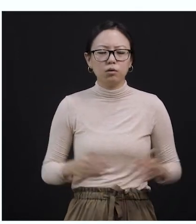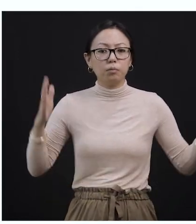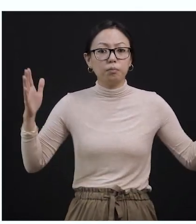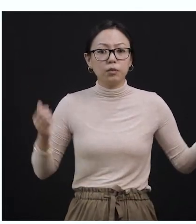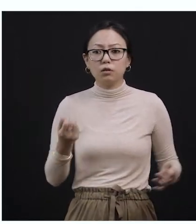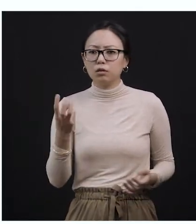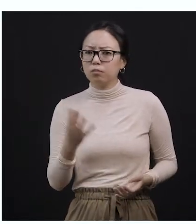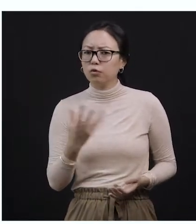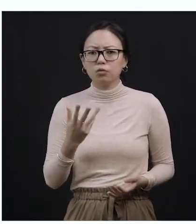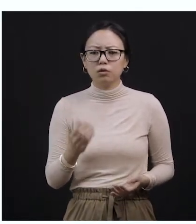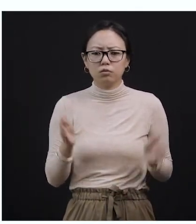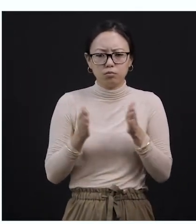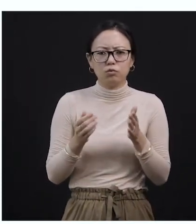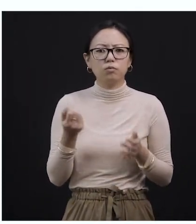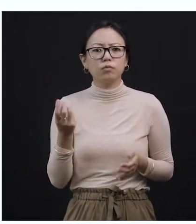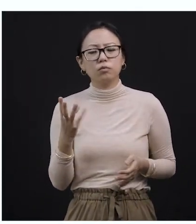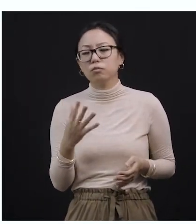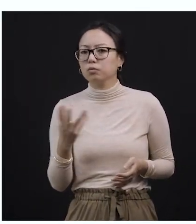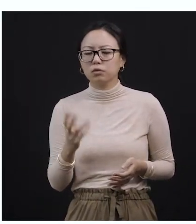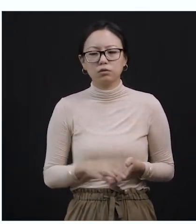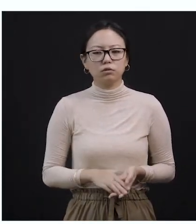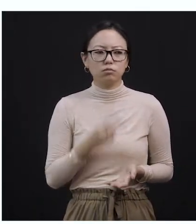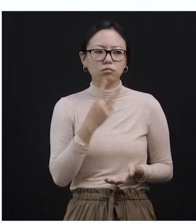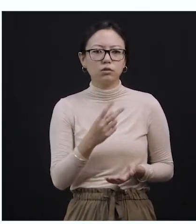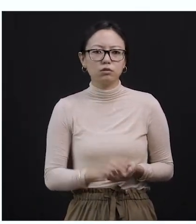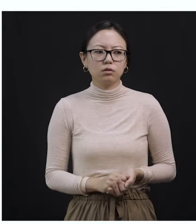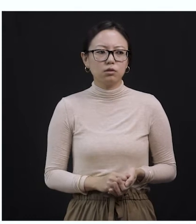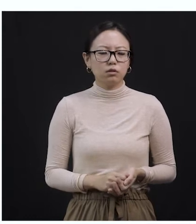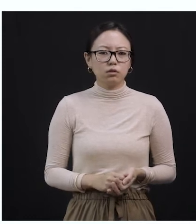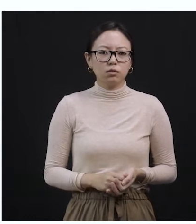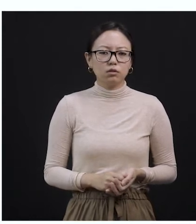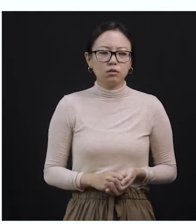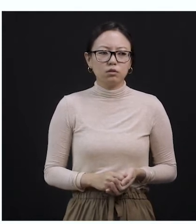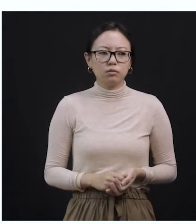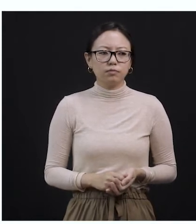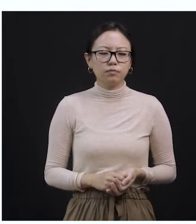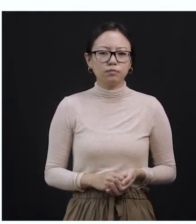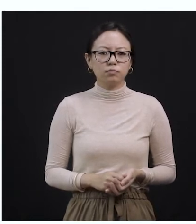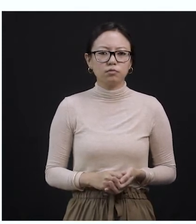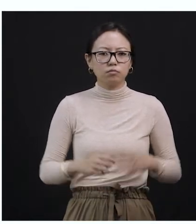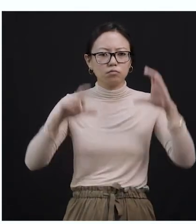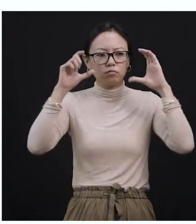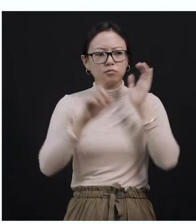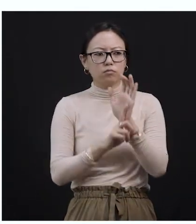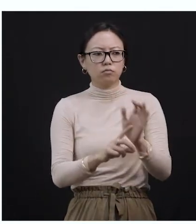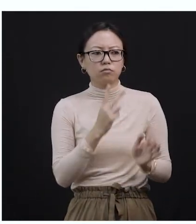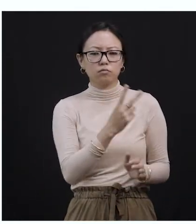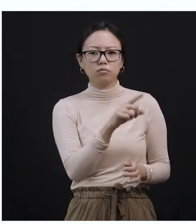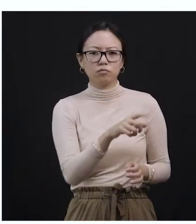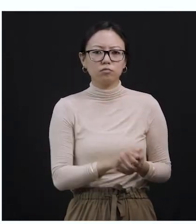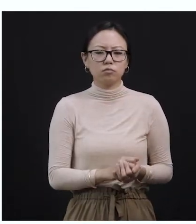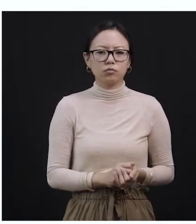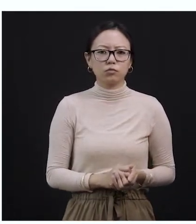have numbers 8 and 3. Now to find the greater number, let's start counting